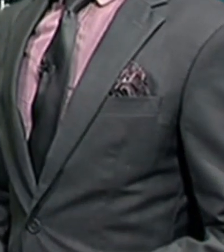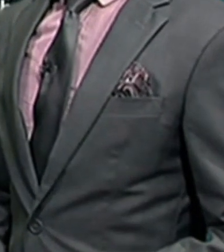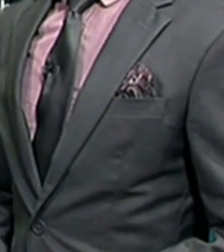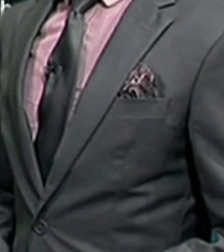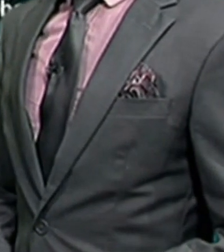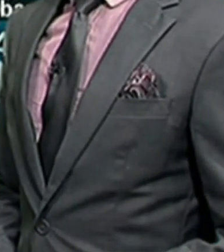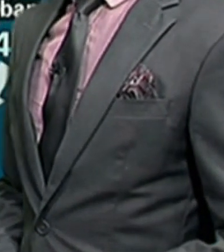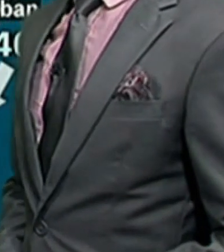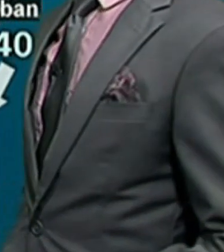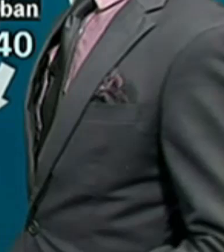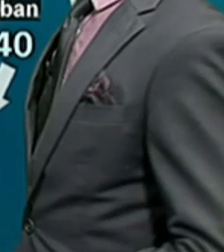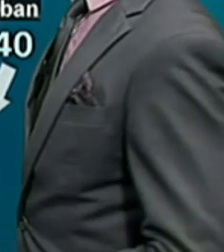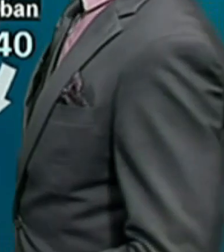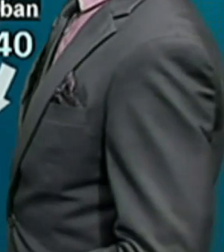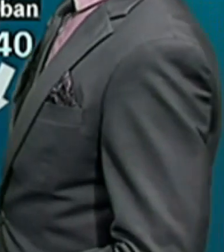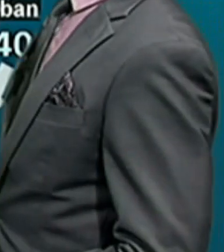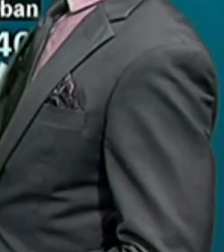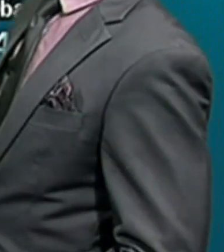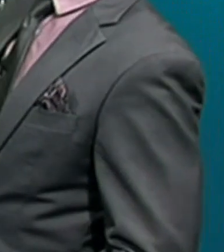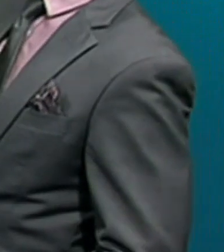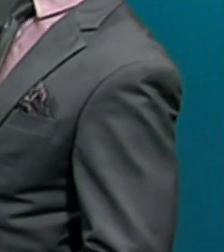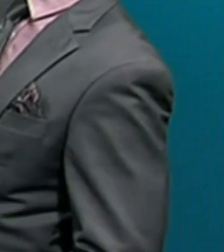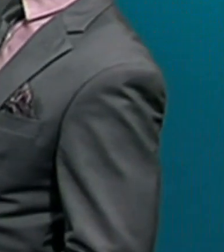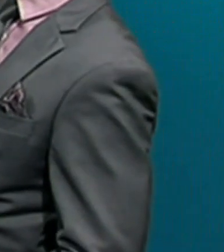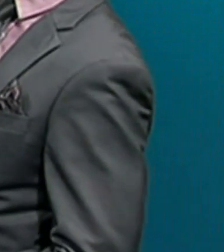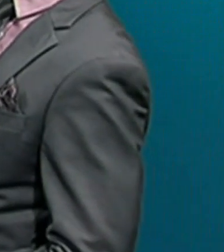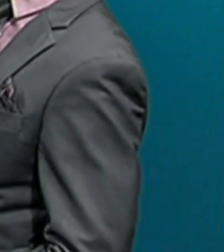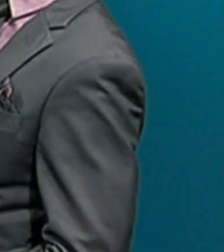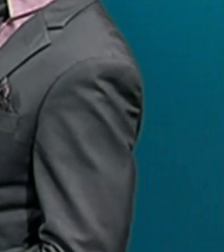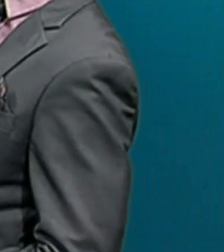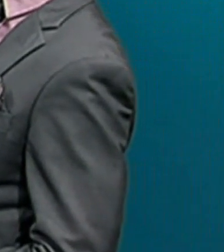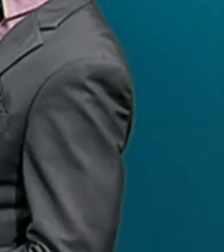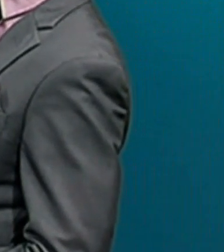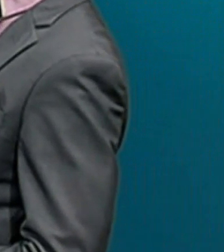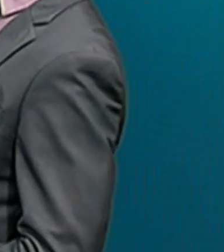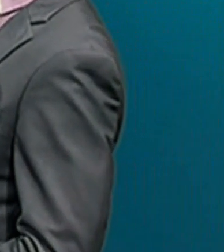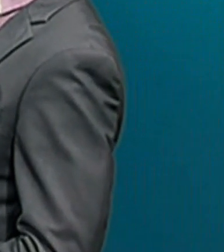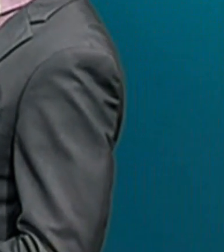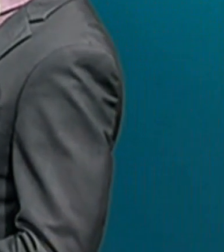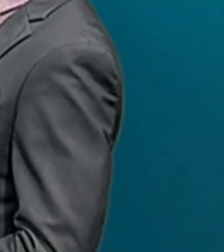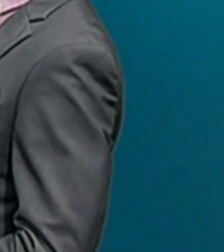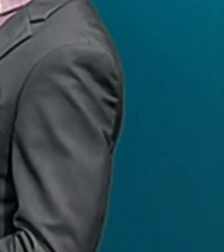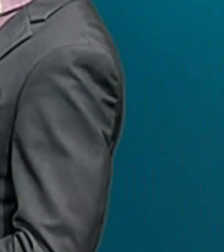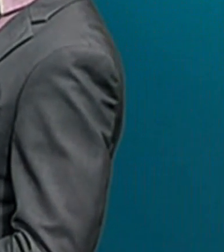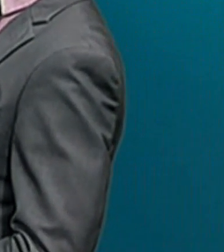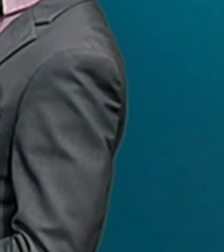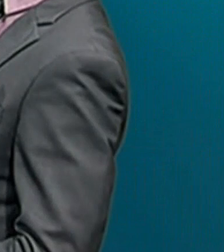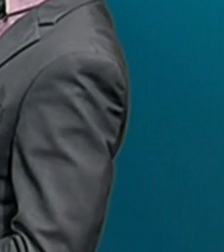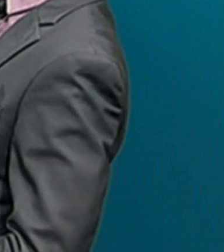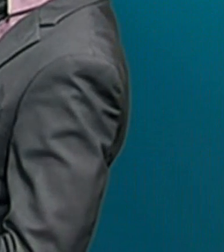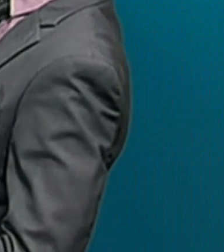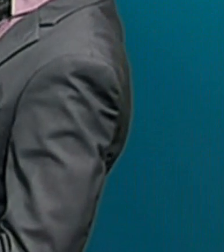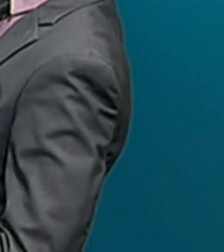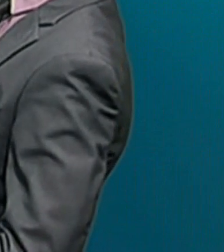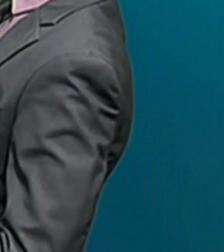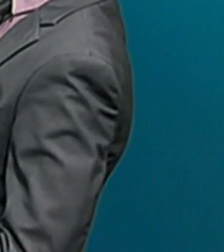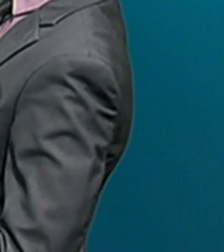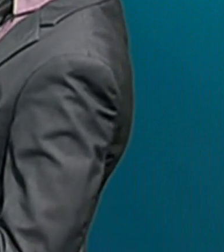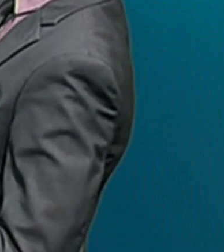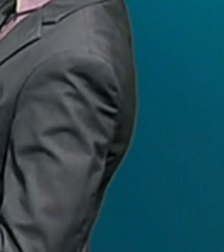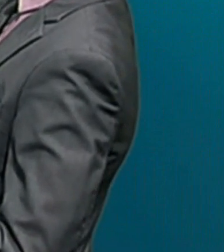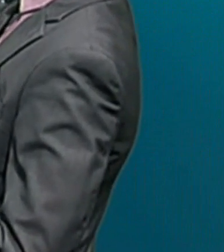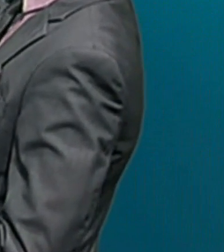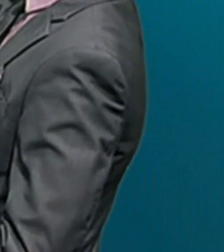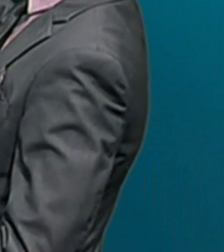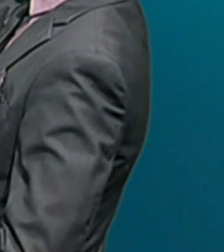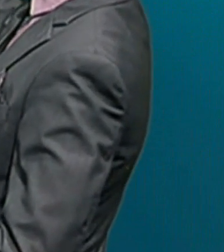gomme re lebelela letšatši la go sasa re sa itemogela gape dikgonagalo tša dipula ka diperesente tše 60 re lebetše ona le go provinceng ya Free State le ka mono provinceng